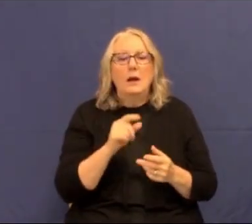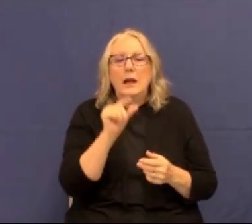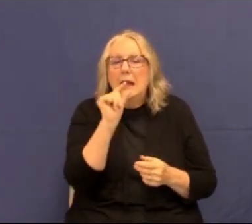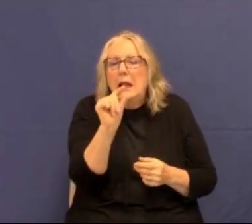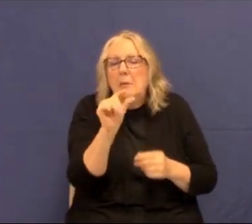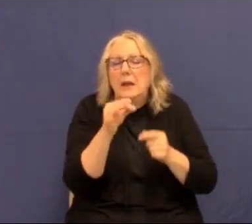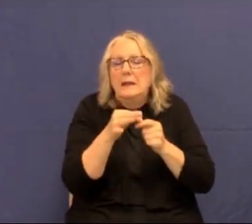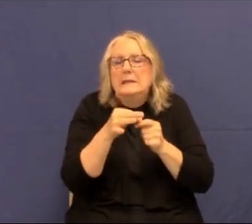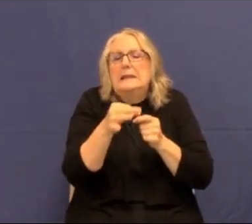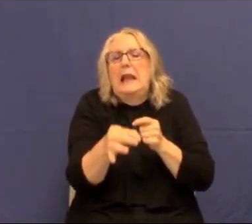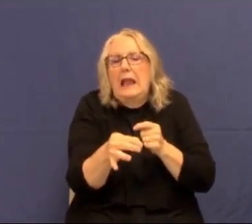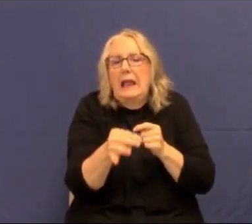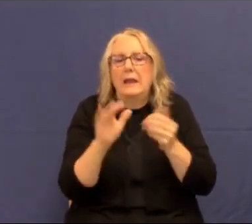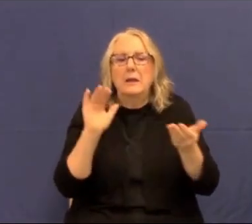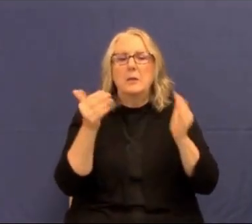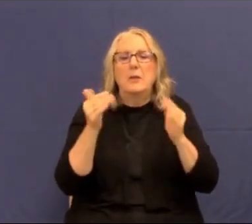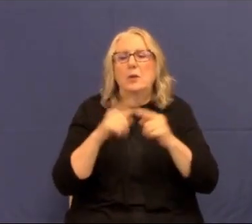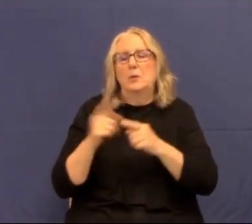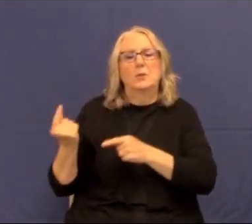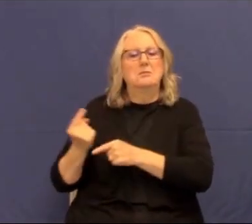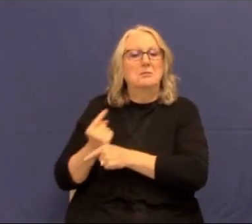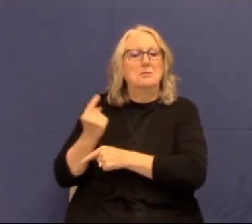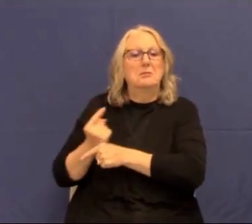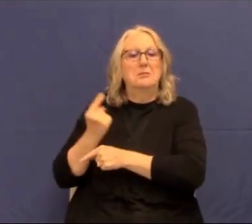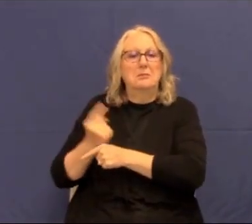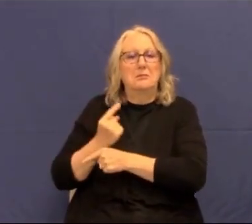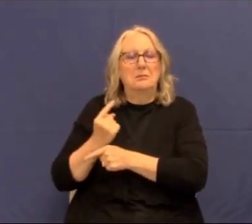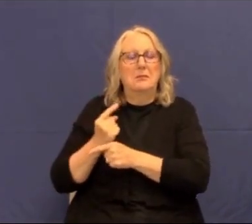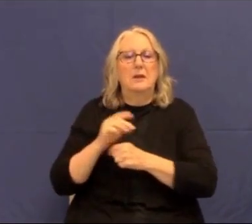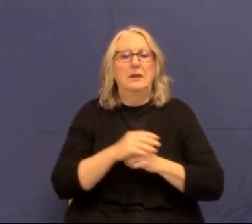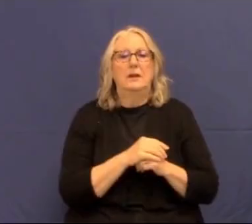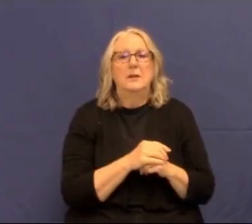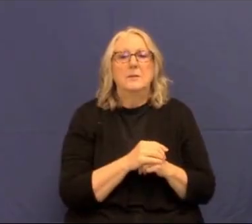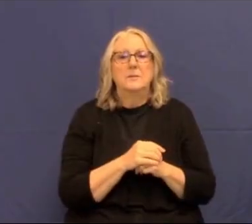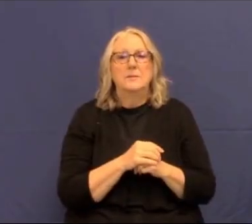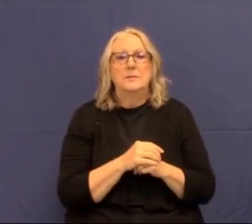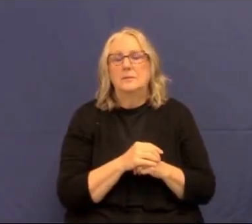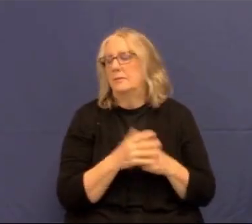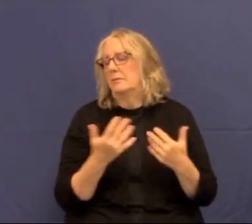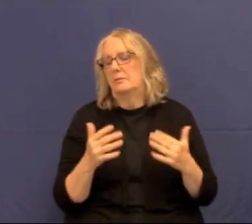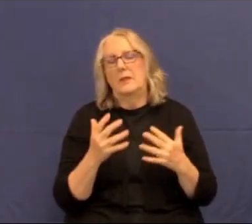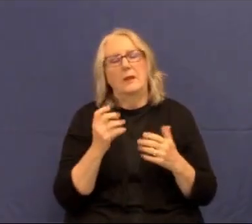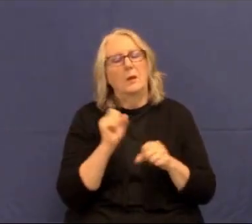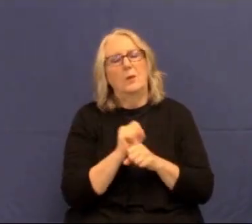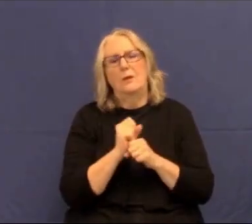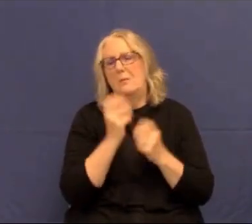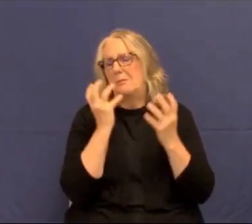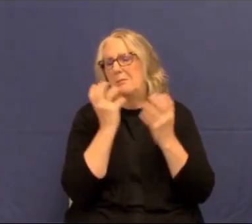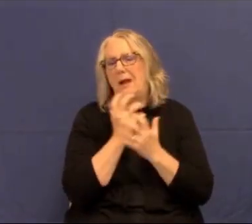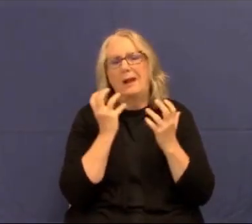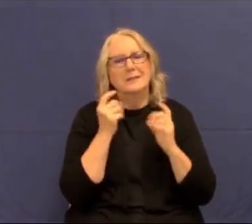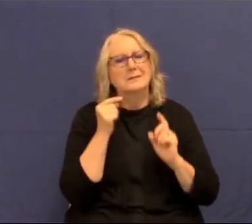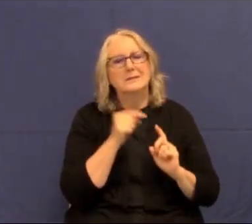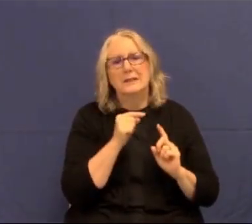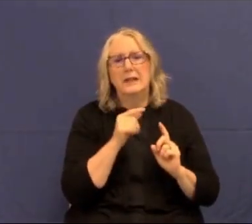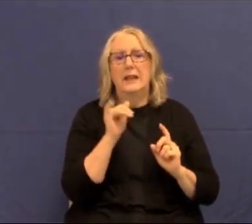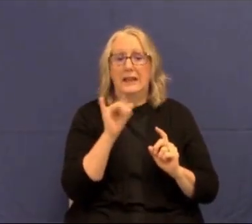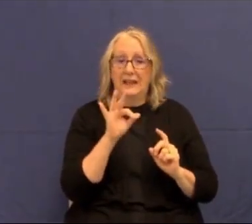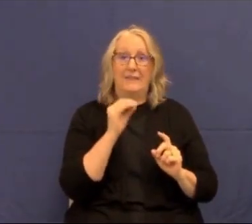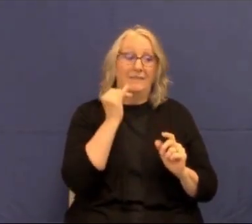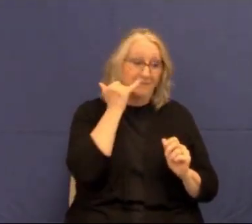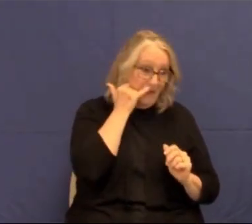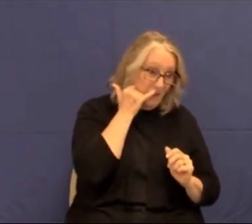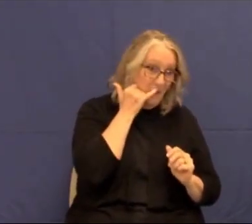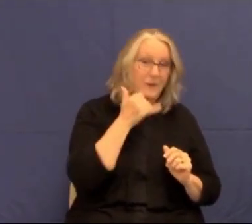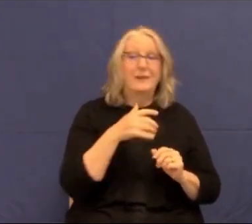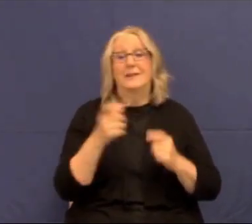mean, there's just a slight delay compared to like somebody using a regular stethoscope, and it works amazing.